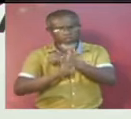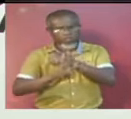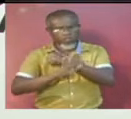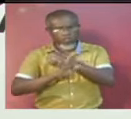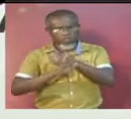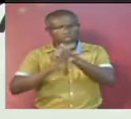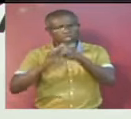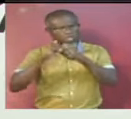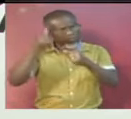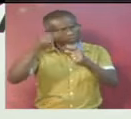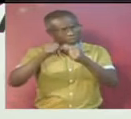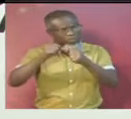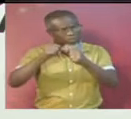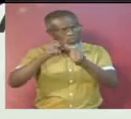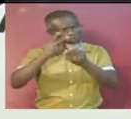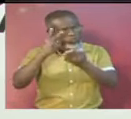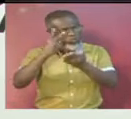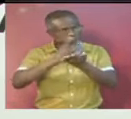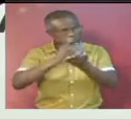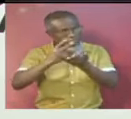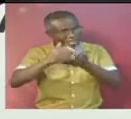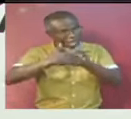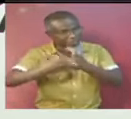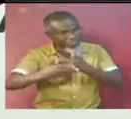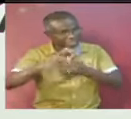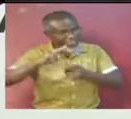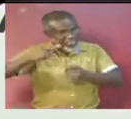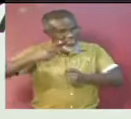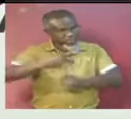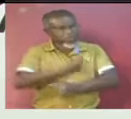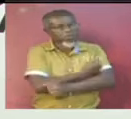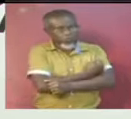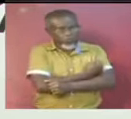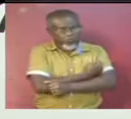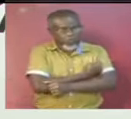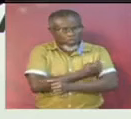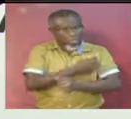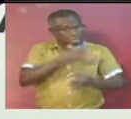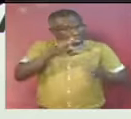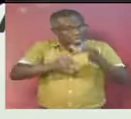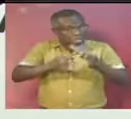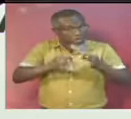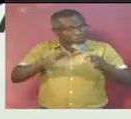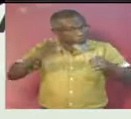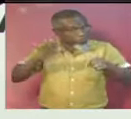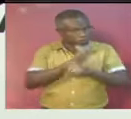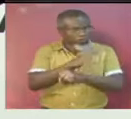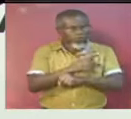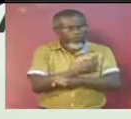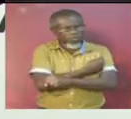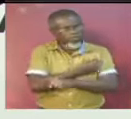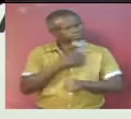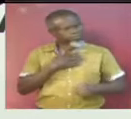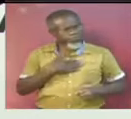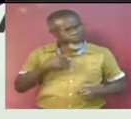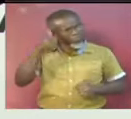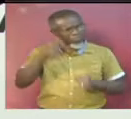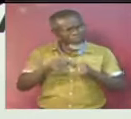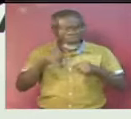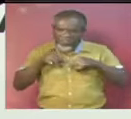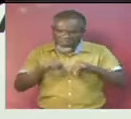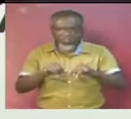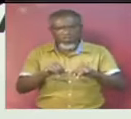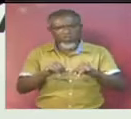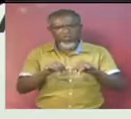2 weeks after your second dose. And even though you are fully vaccinated, you still need to practice the 3 W's